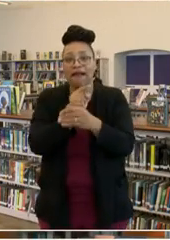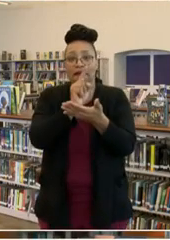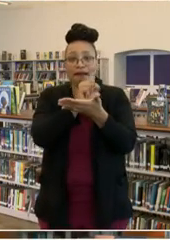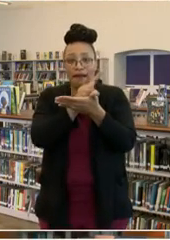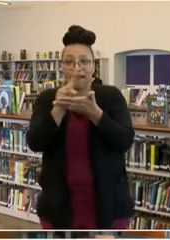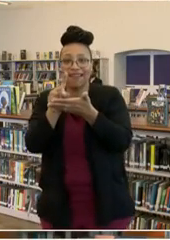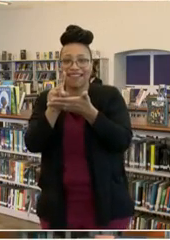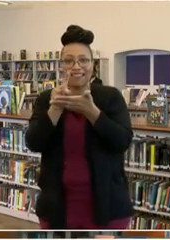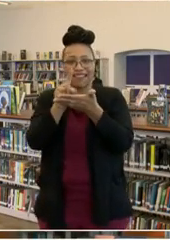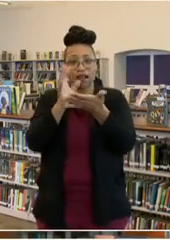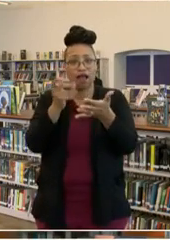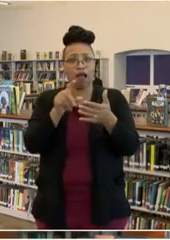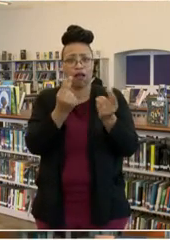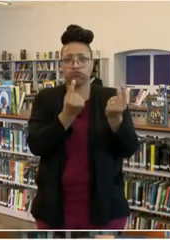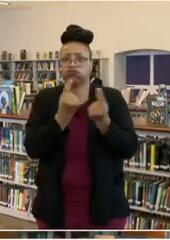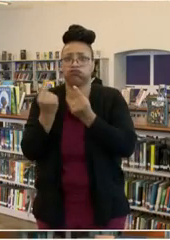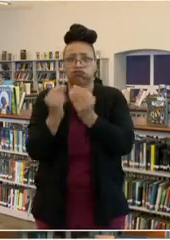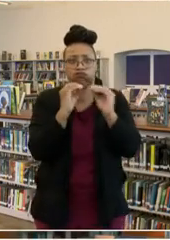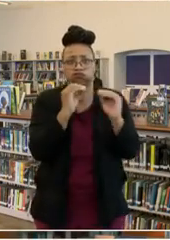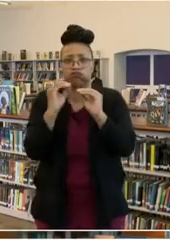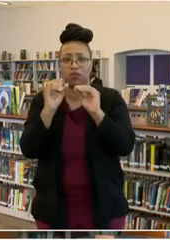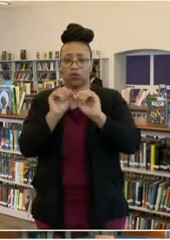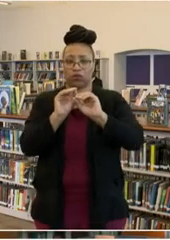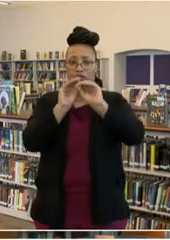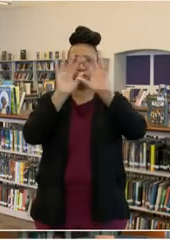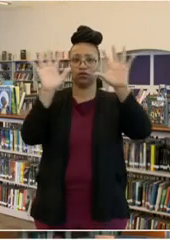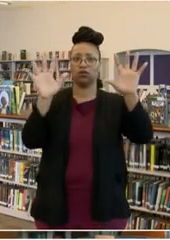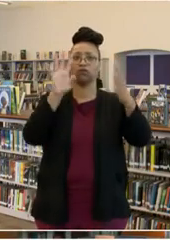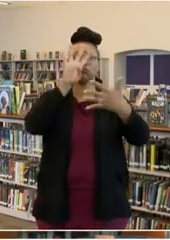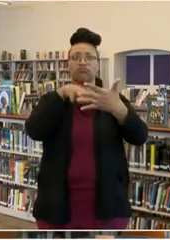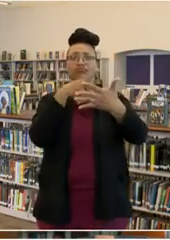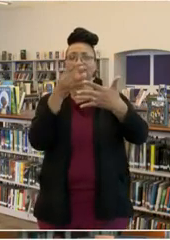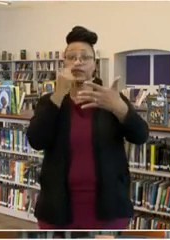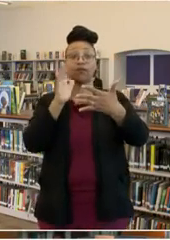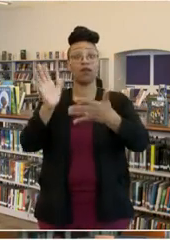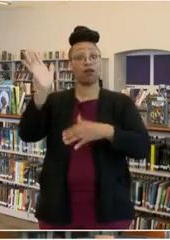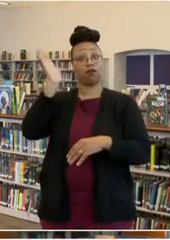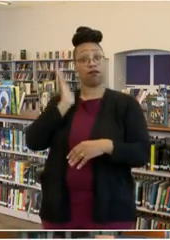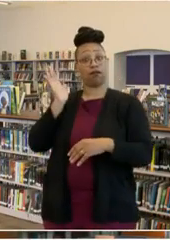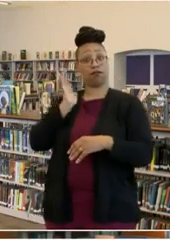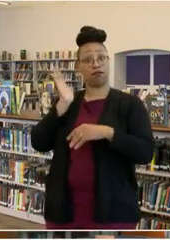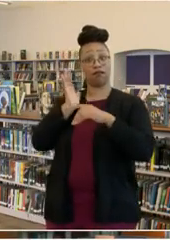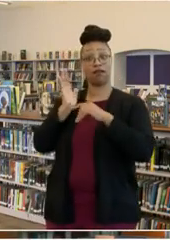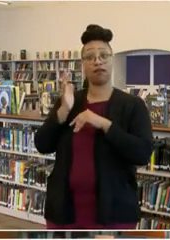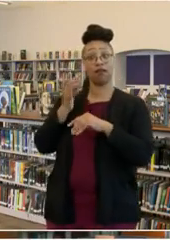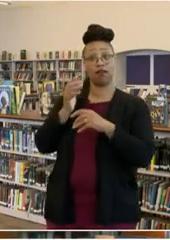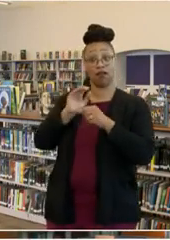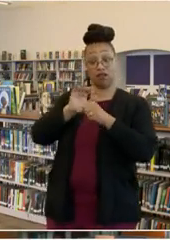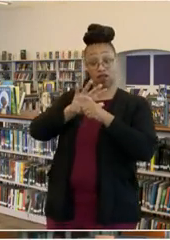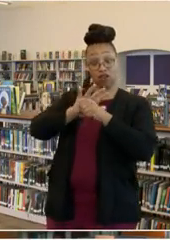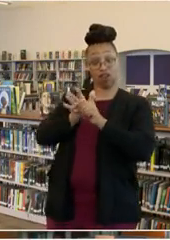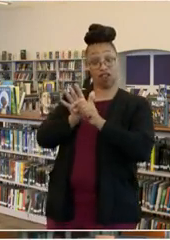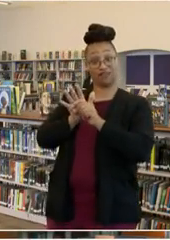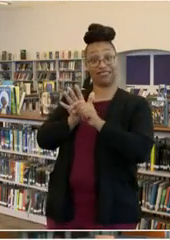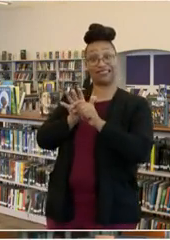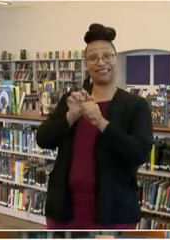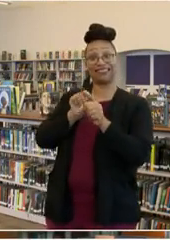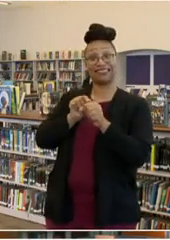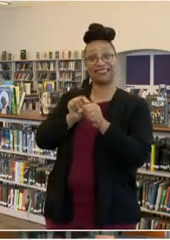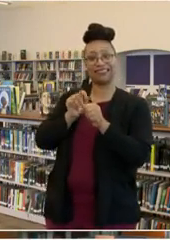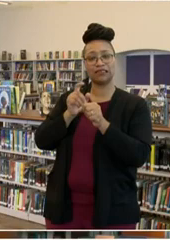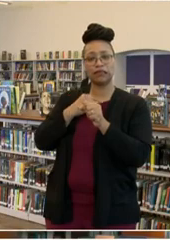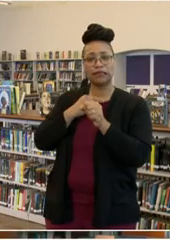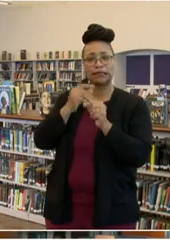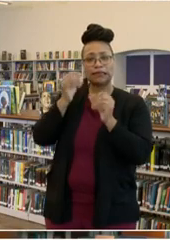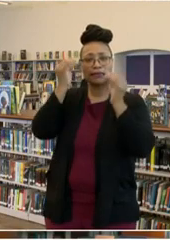from the pandemic was going to involve and require a new approach to learning, to make sure that our children were